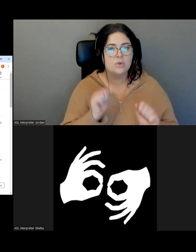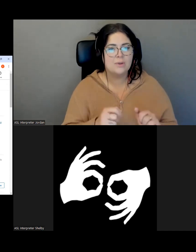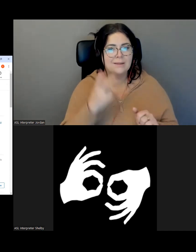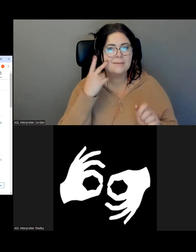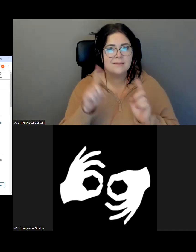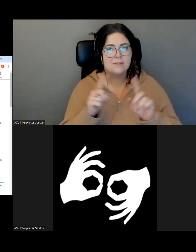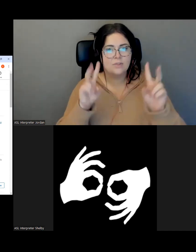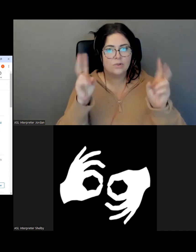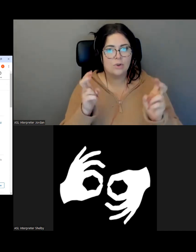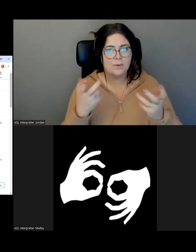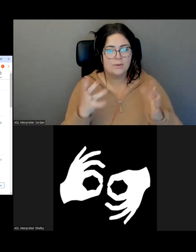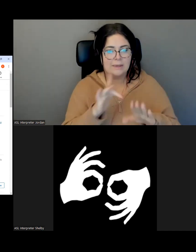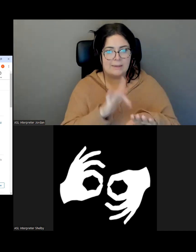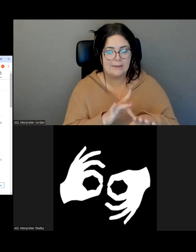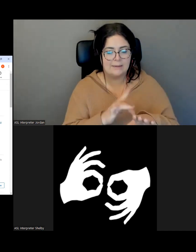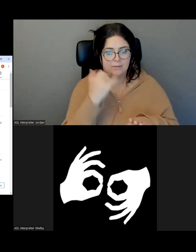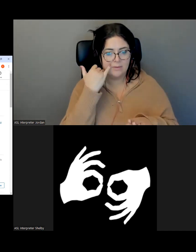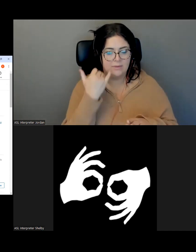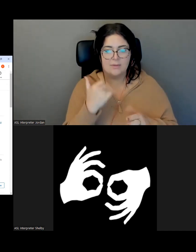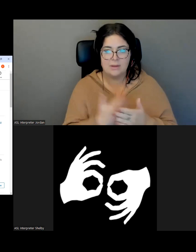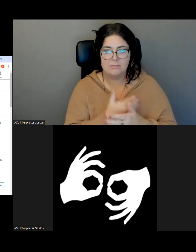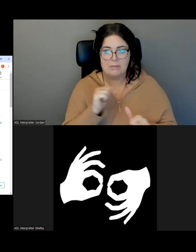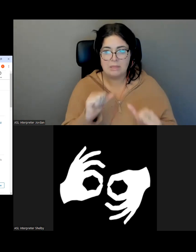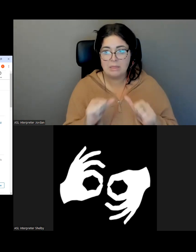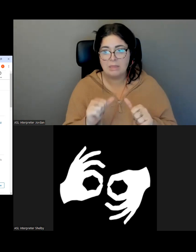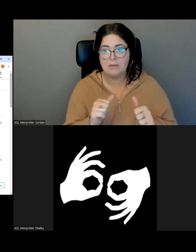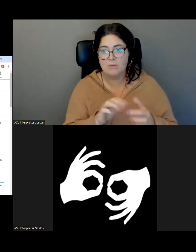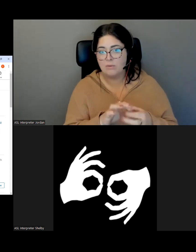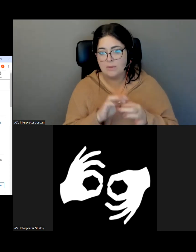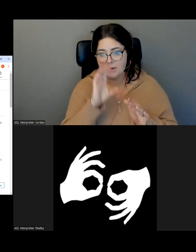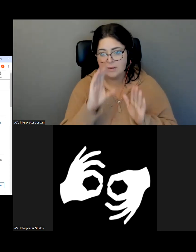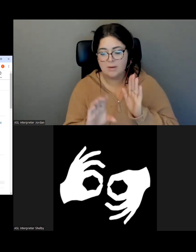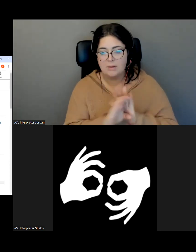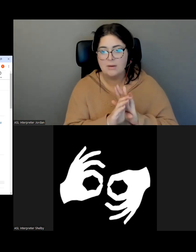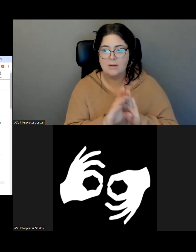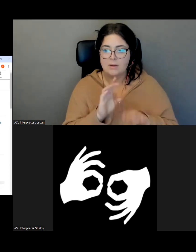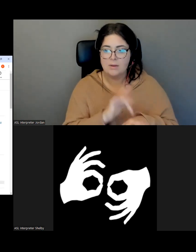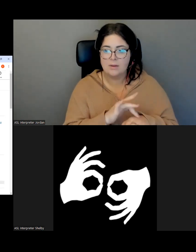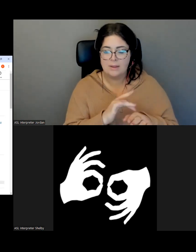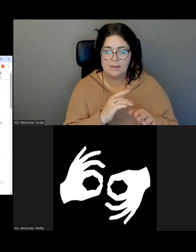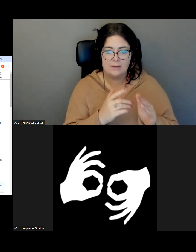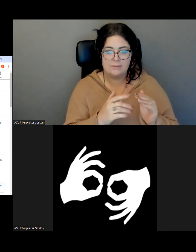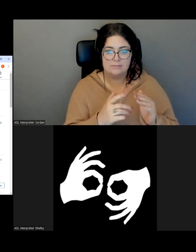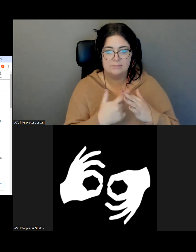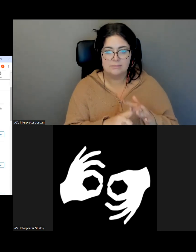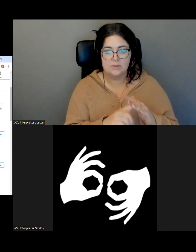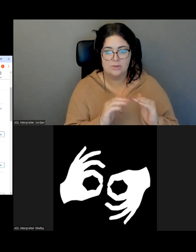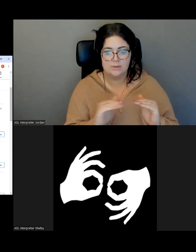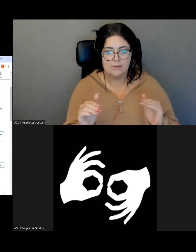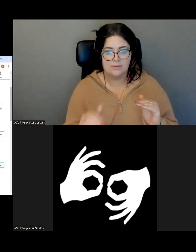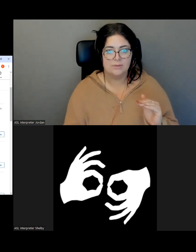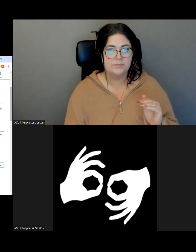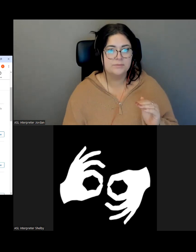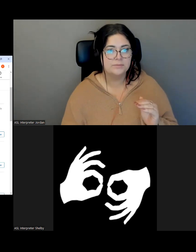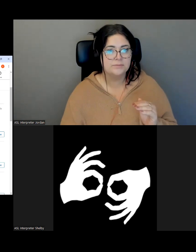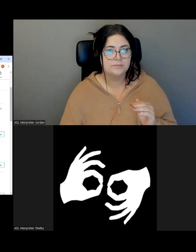maybe I am very new to photography, so I'm going to select beginner level. And it's going